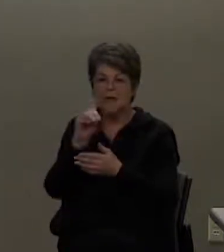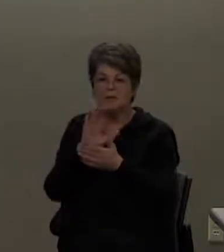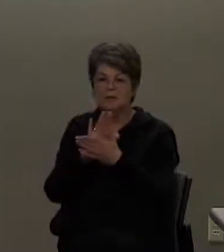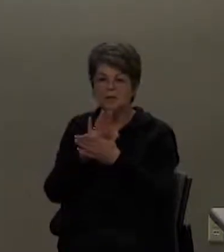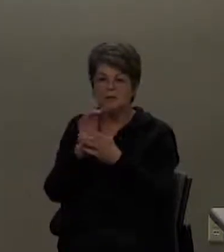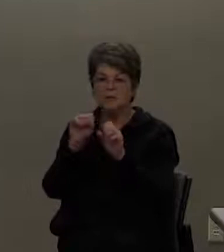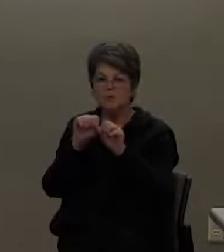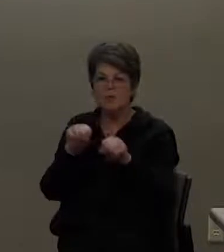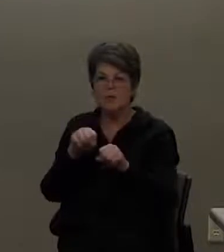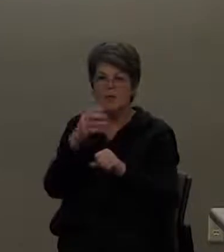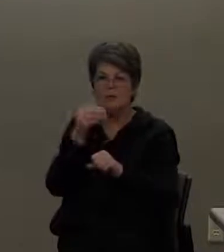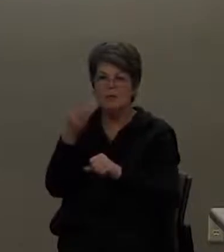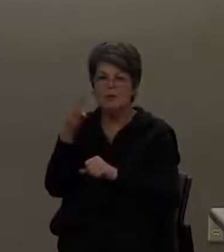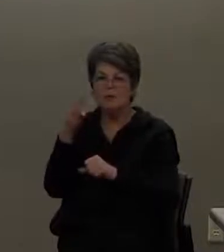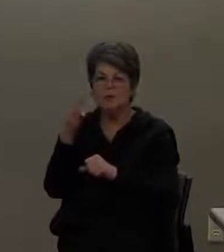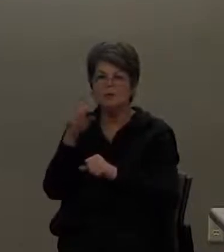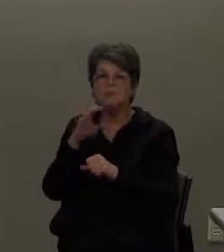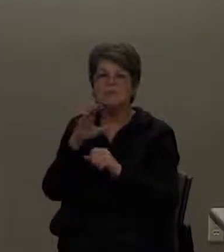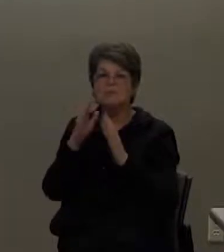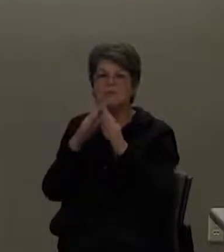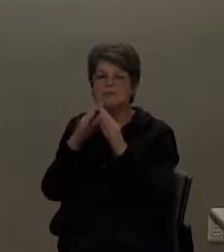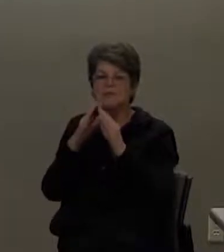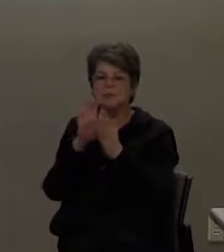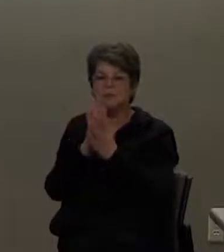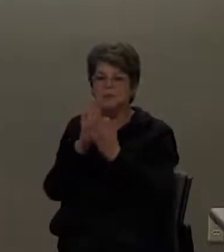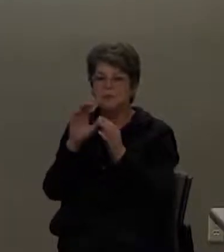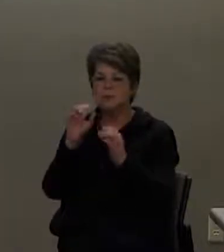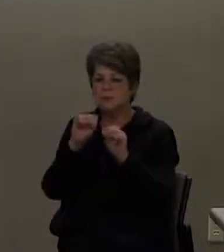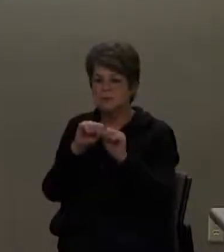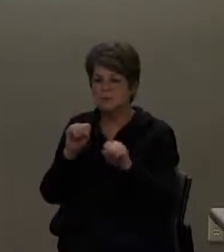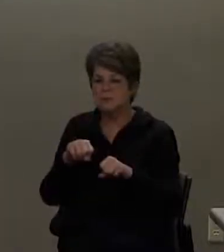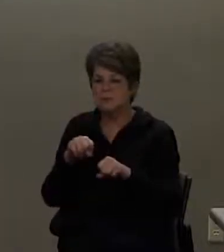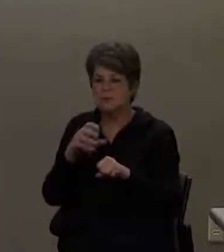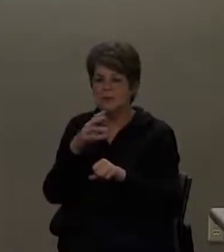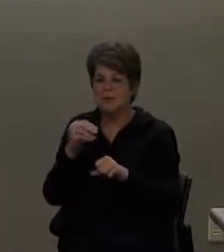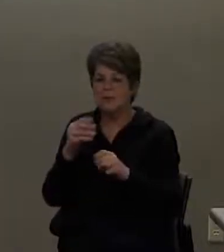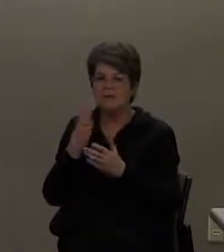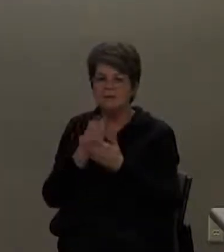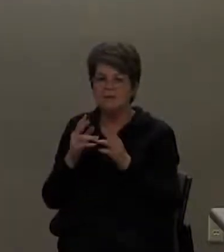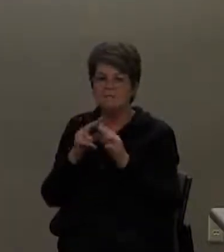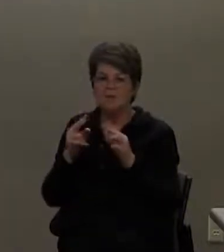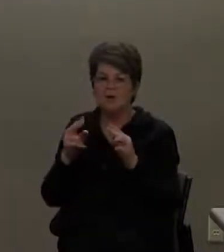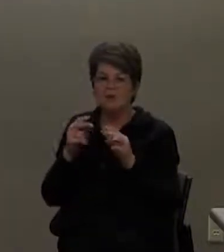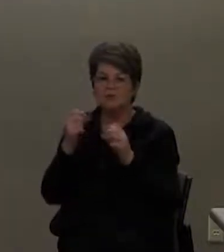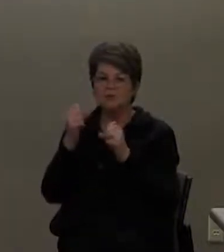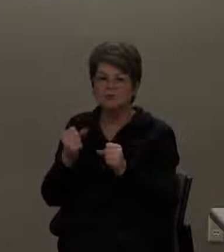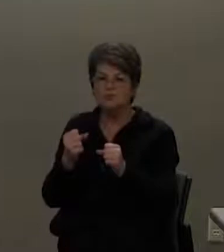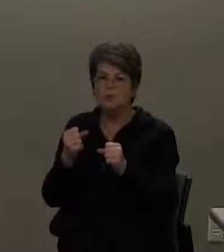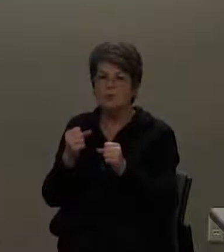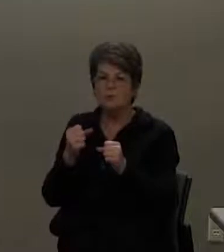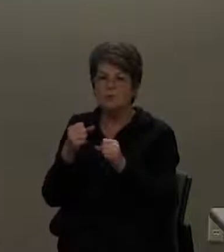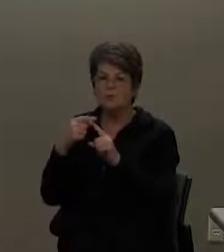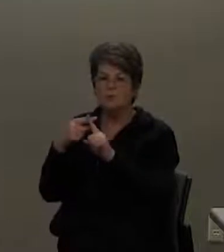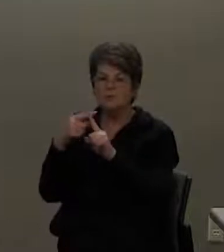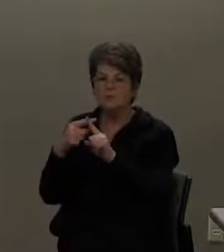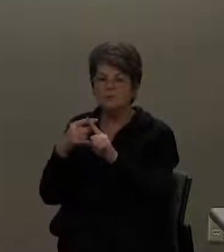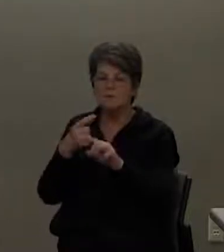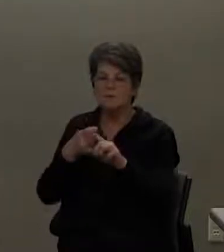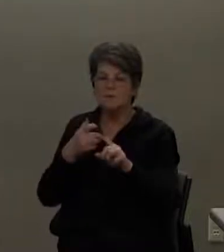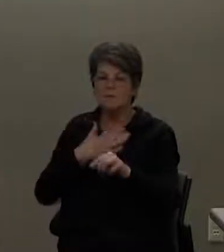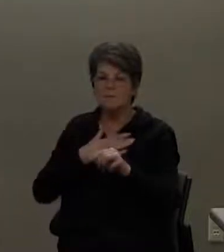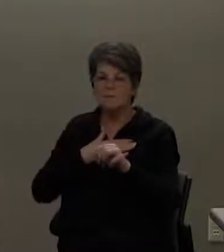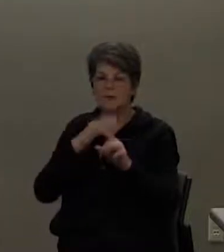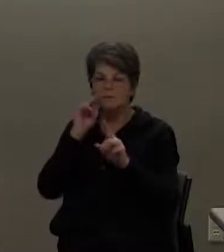school system, and the blues are the city school systems. And there are some very strong assets we have here. From my perspective